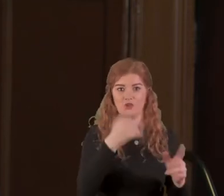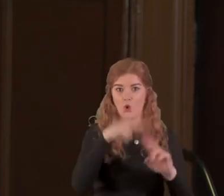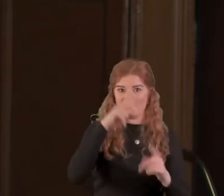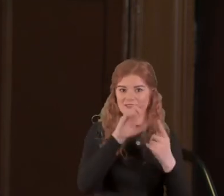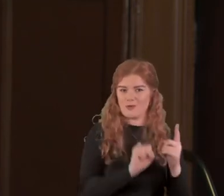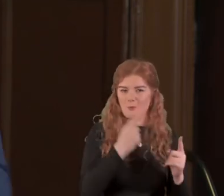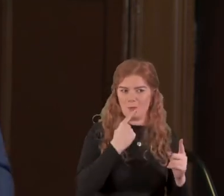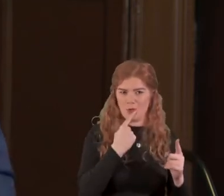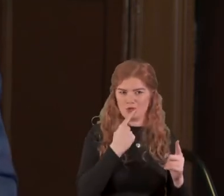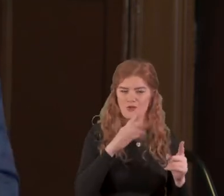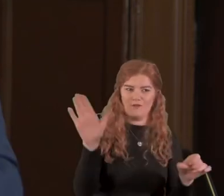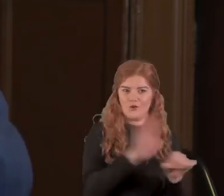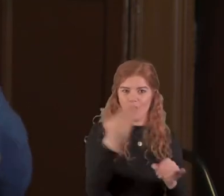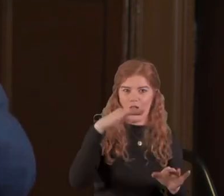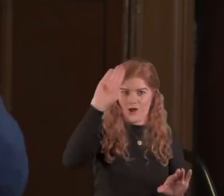Ireland that was all in the